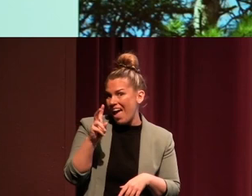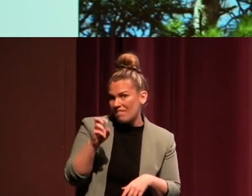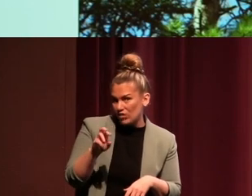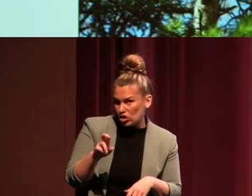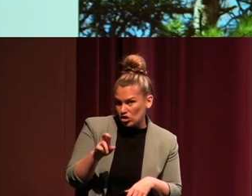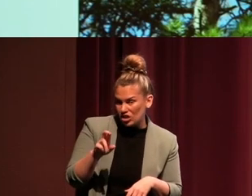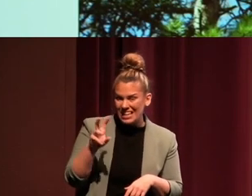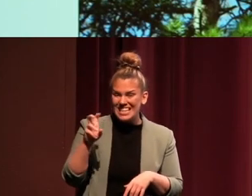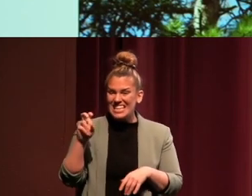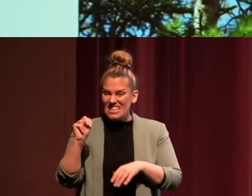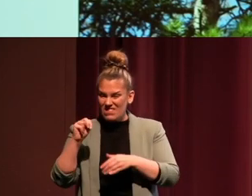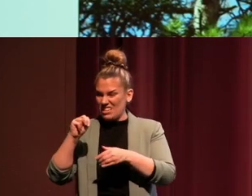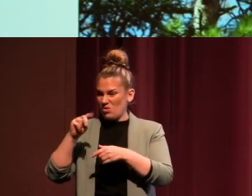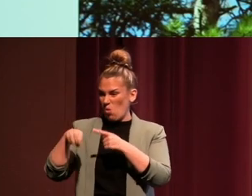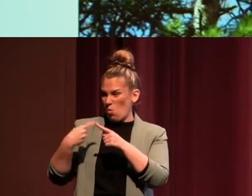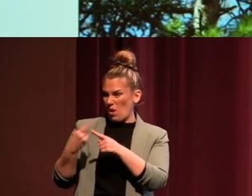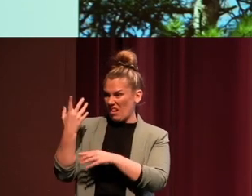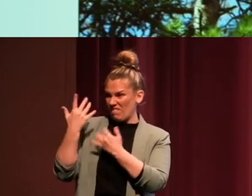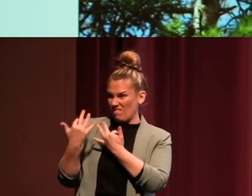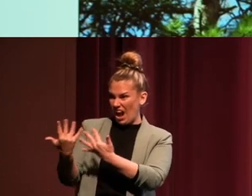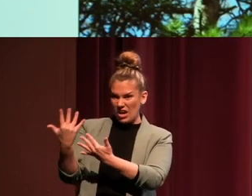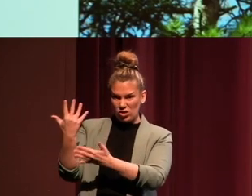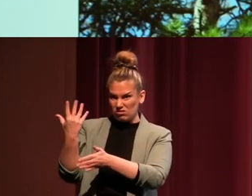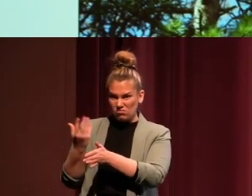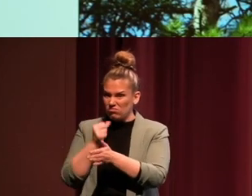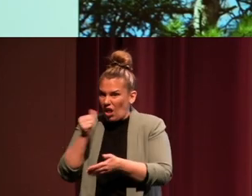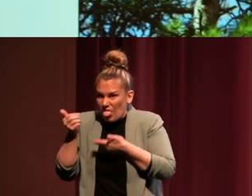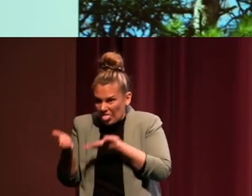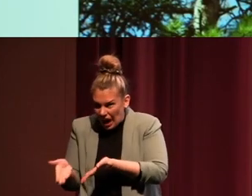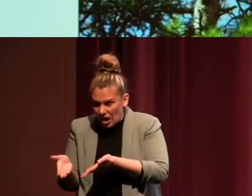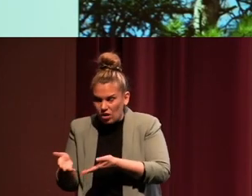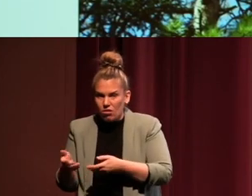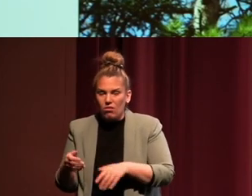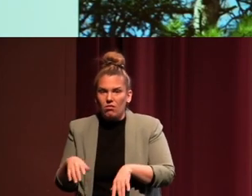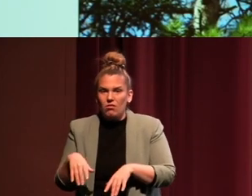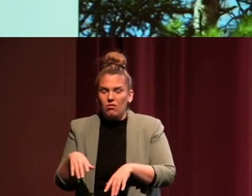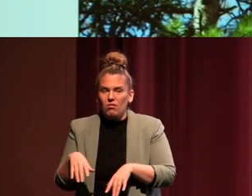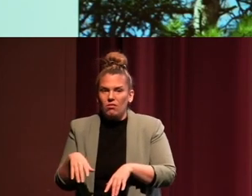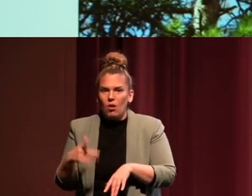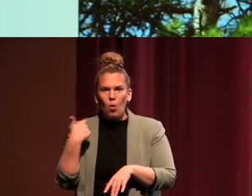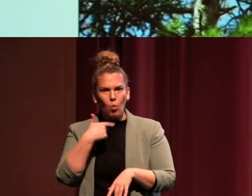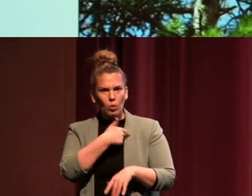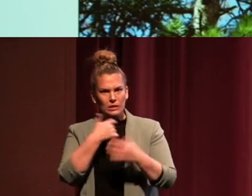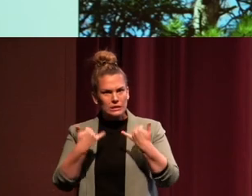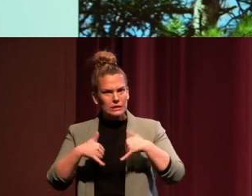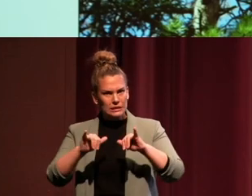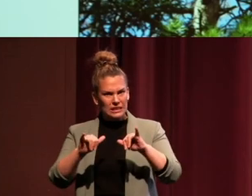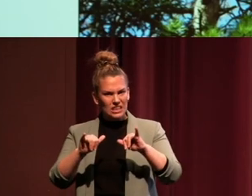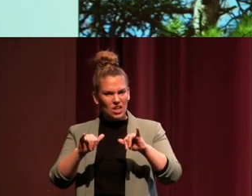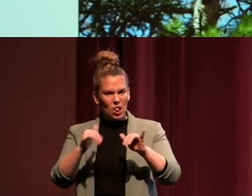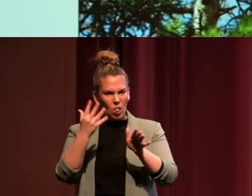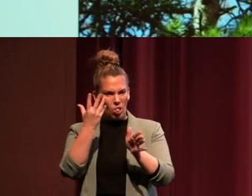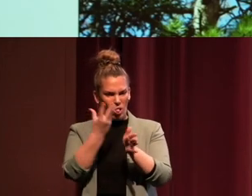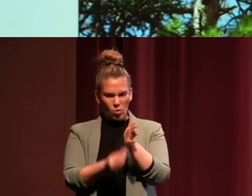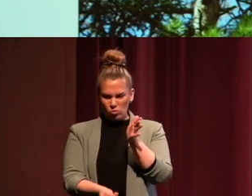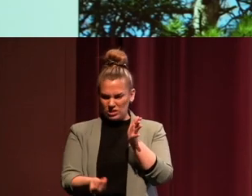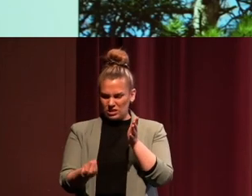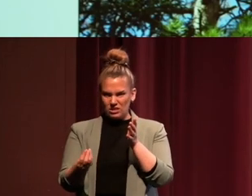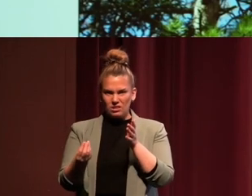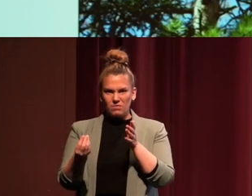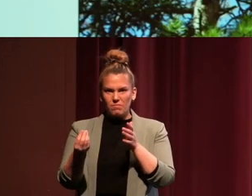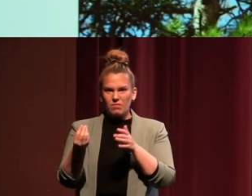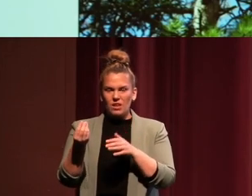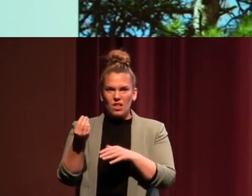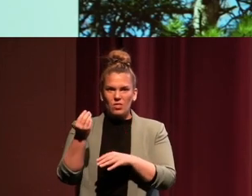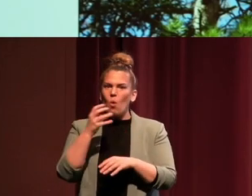Even in the absence of fire, or even in the absence of wildfire, we're still losing old growth trees to drought